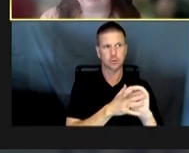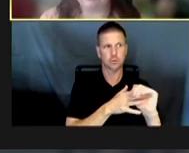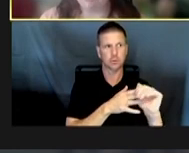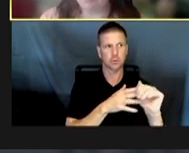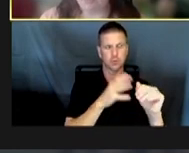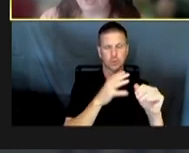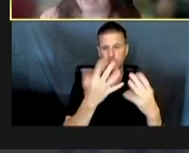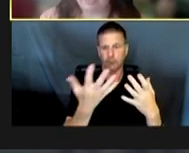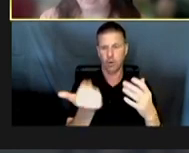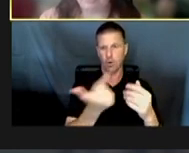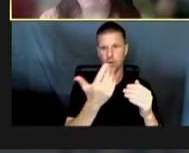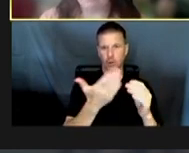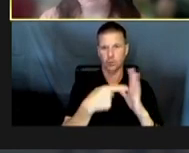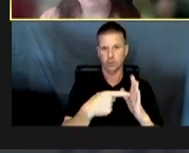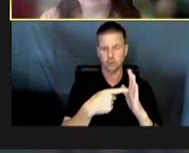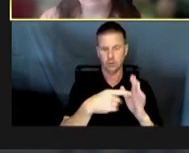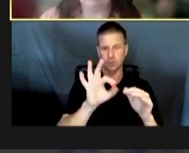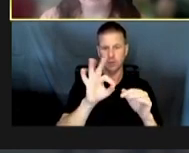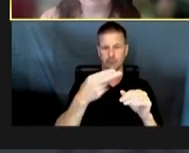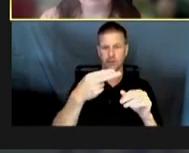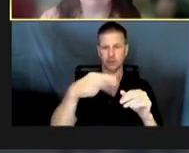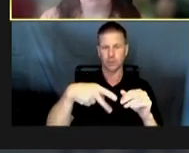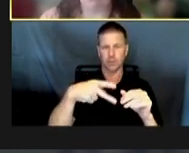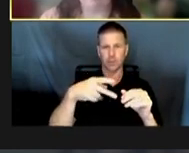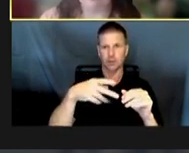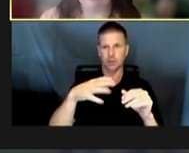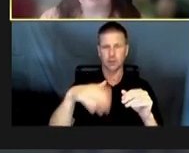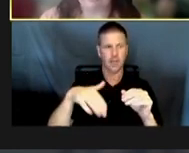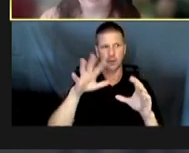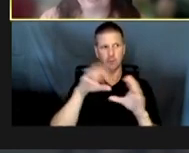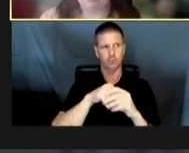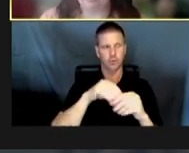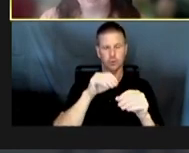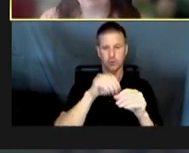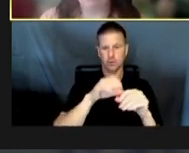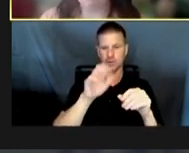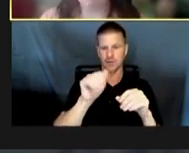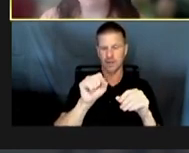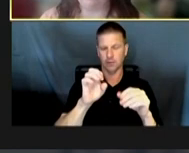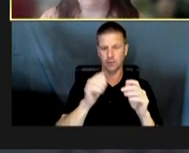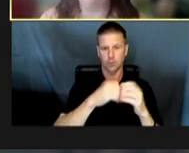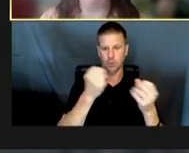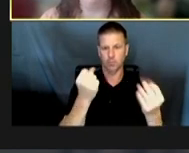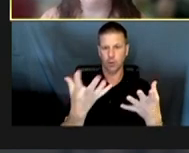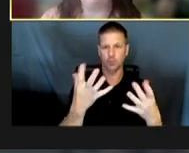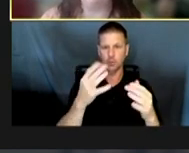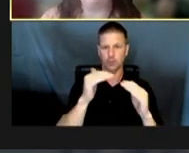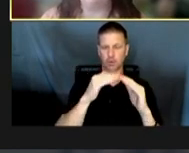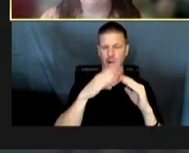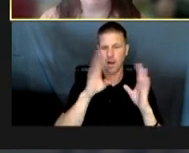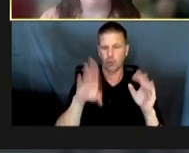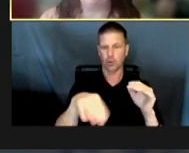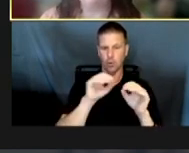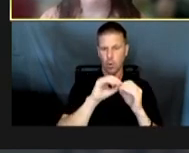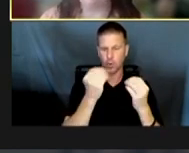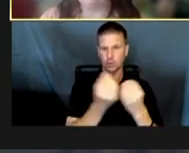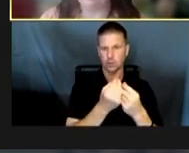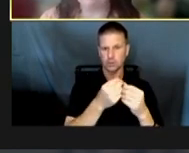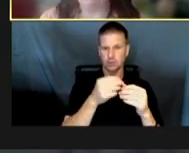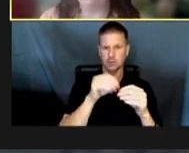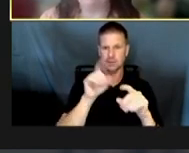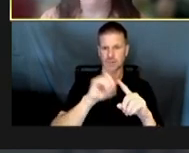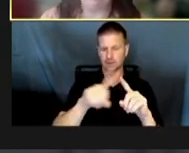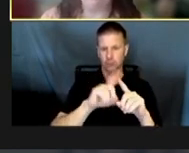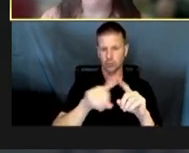an example. FHP has been involved in a case with multiple fair housing organizations in different